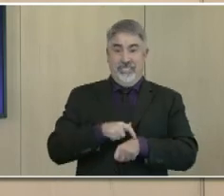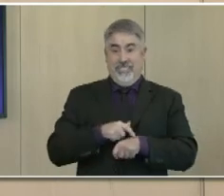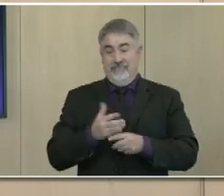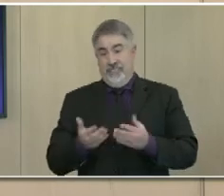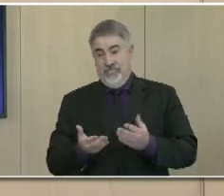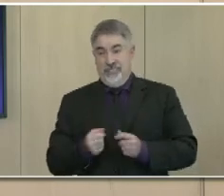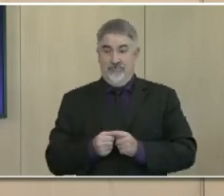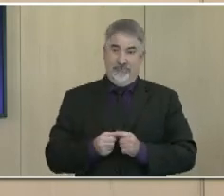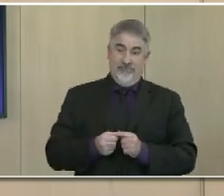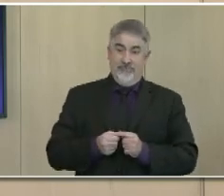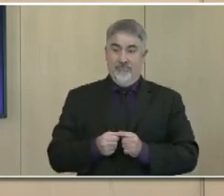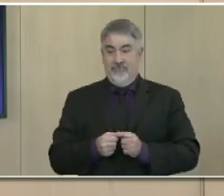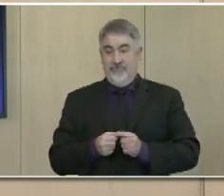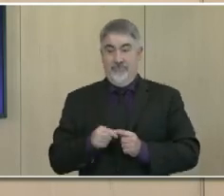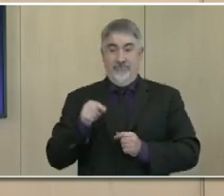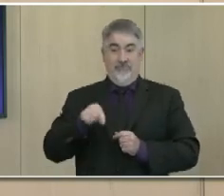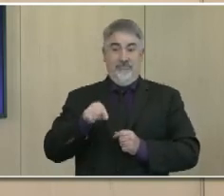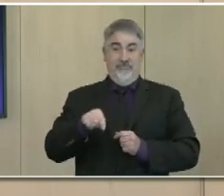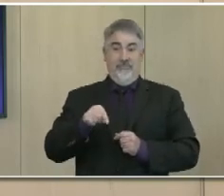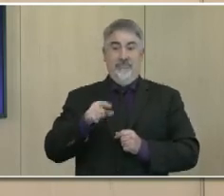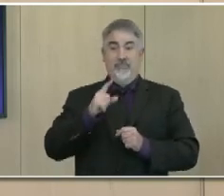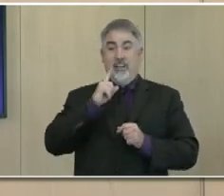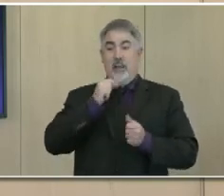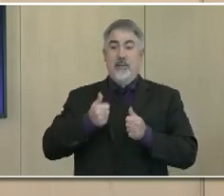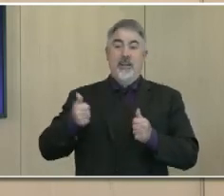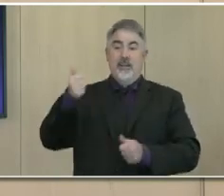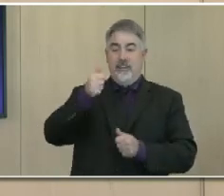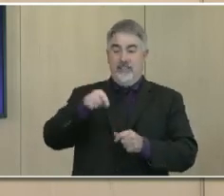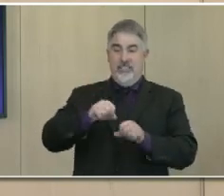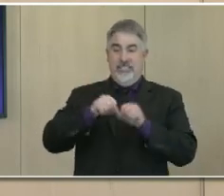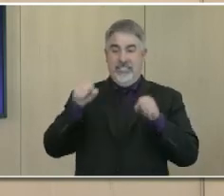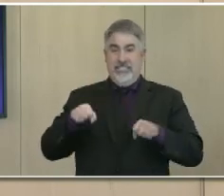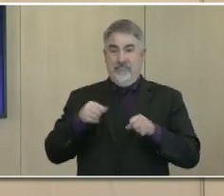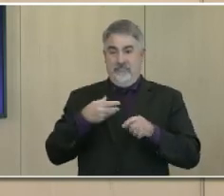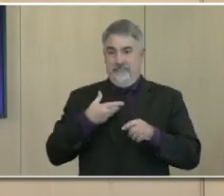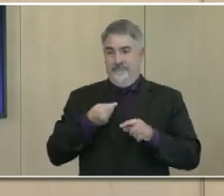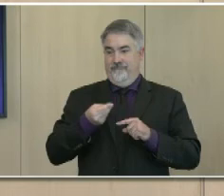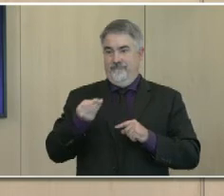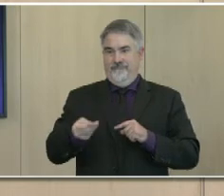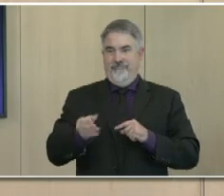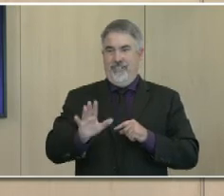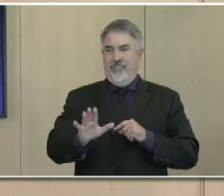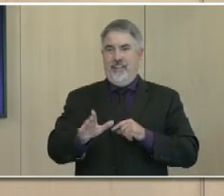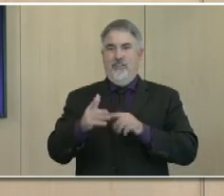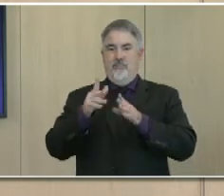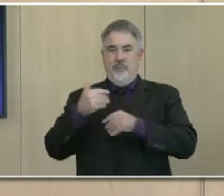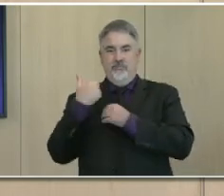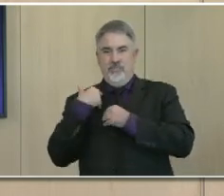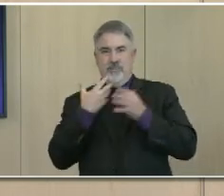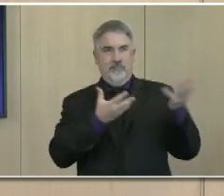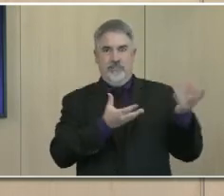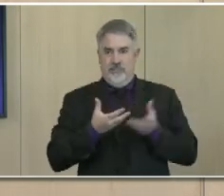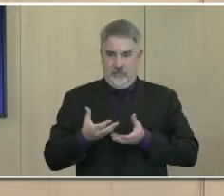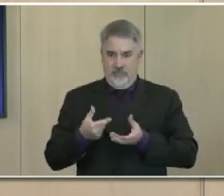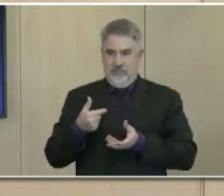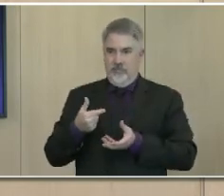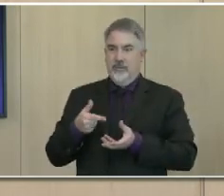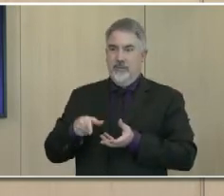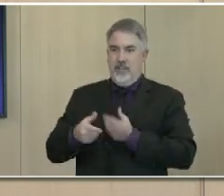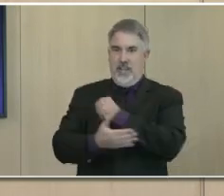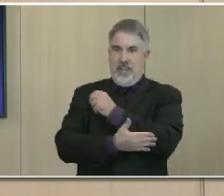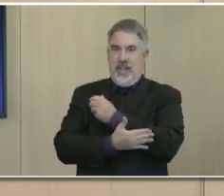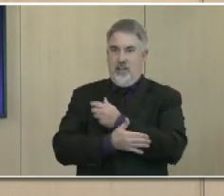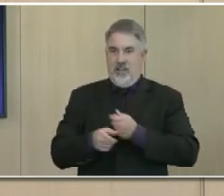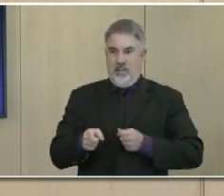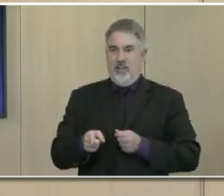incident command systems through their logistics officer will submit a resource request to the county. And we will work with